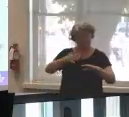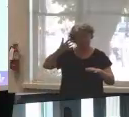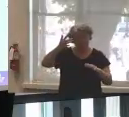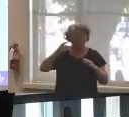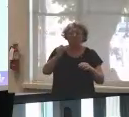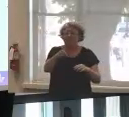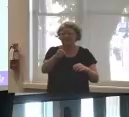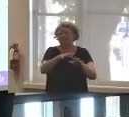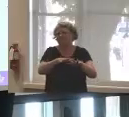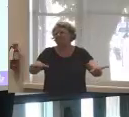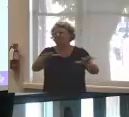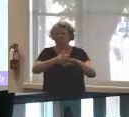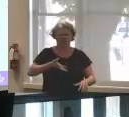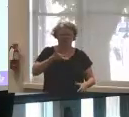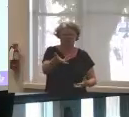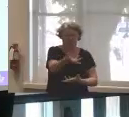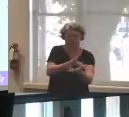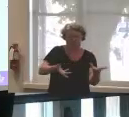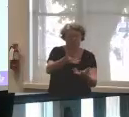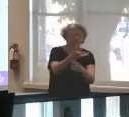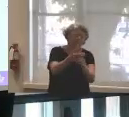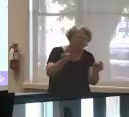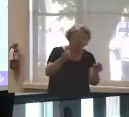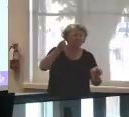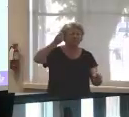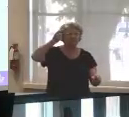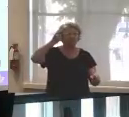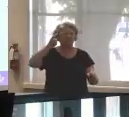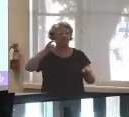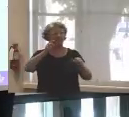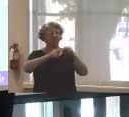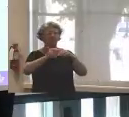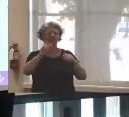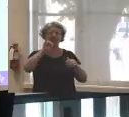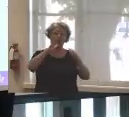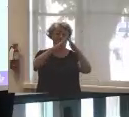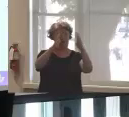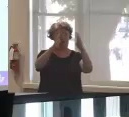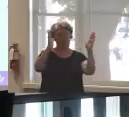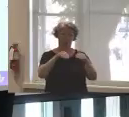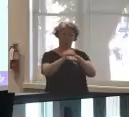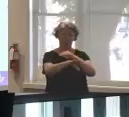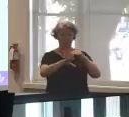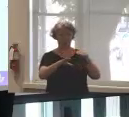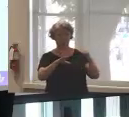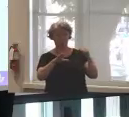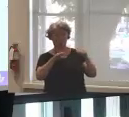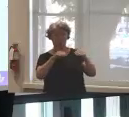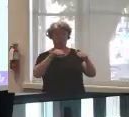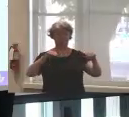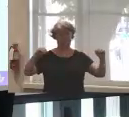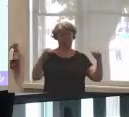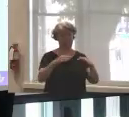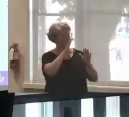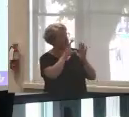yes, the environment cultivated there is safe for them. It is in a building that looks like a house. The space we gather in, as you can see